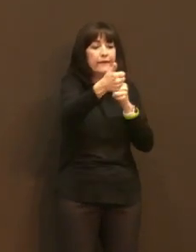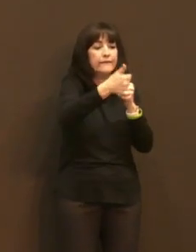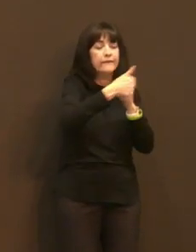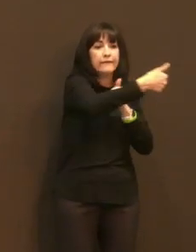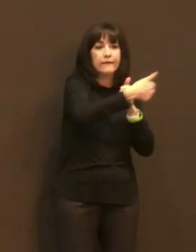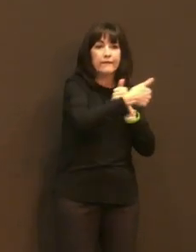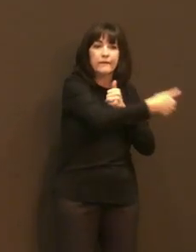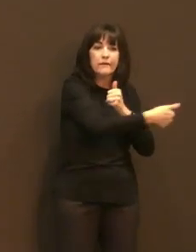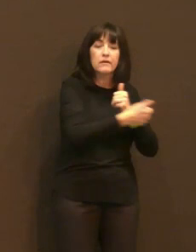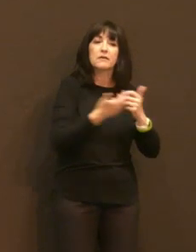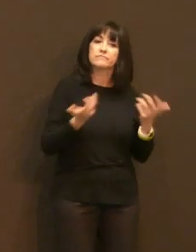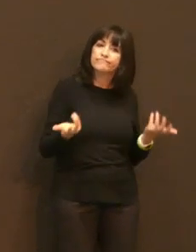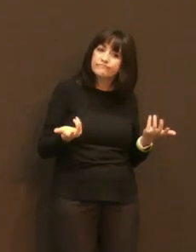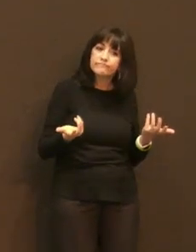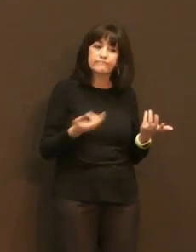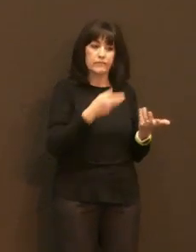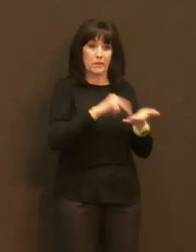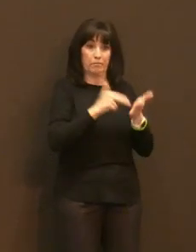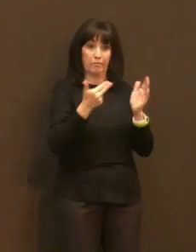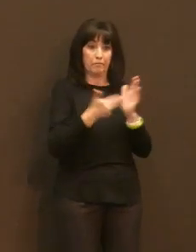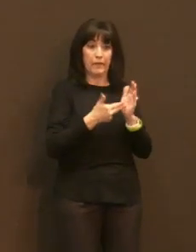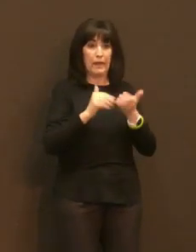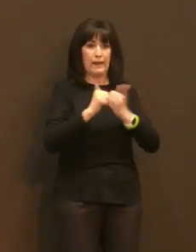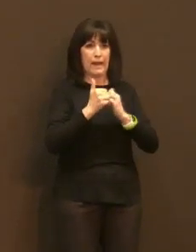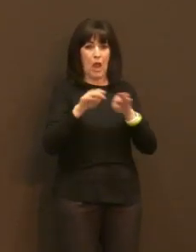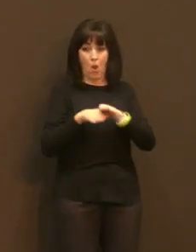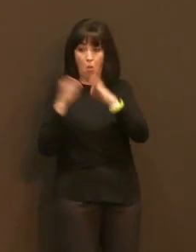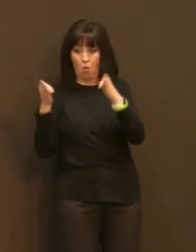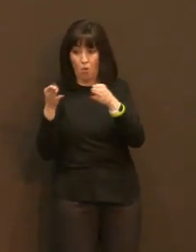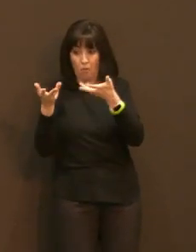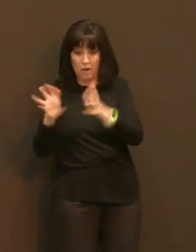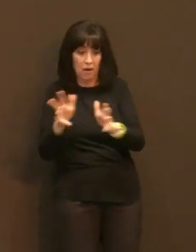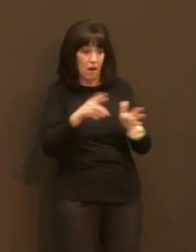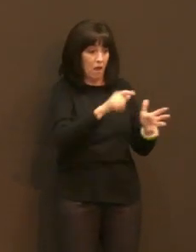can be in business safely.